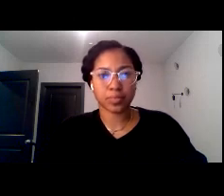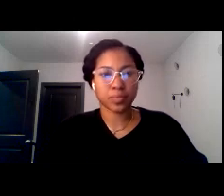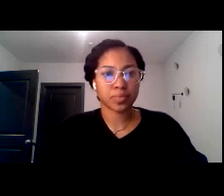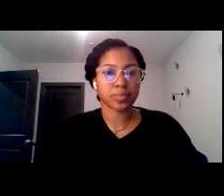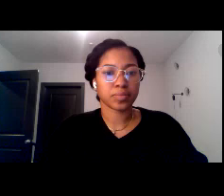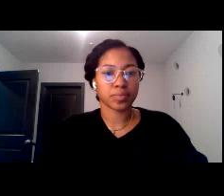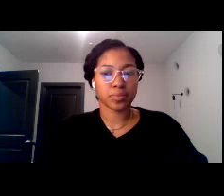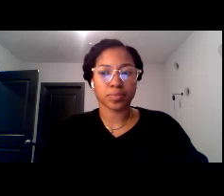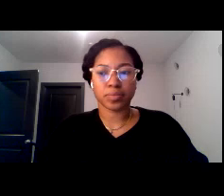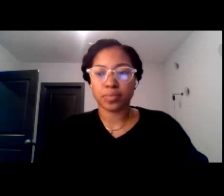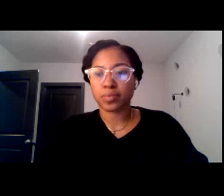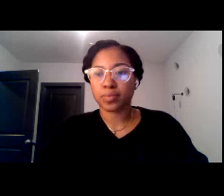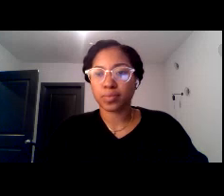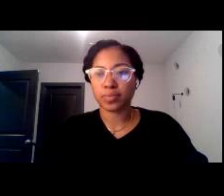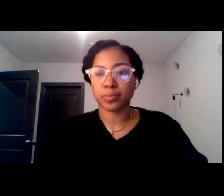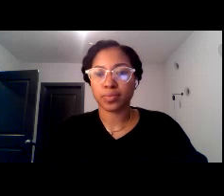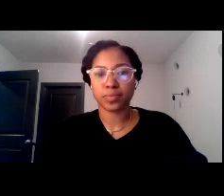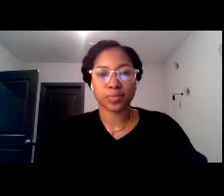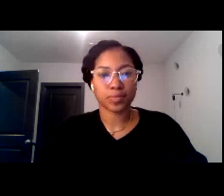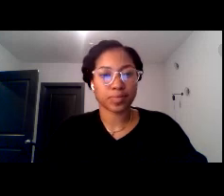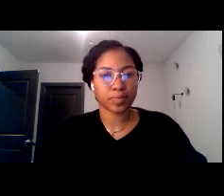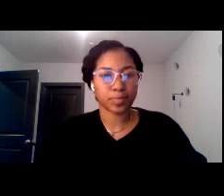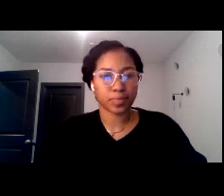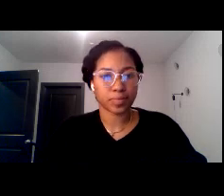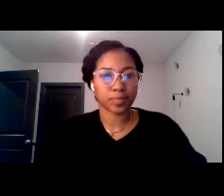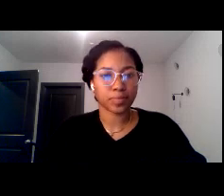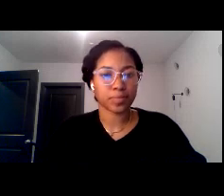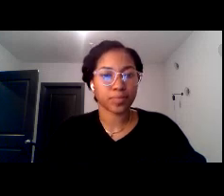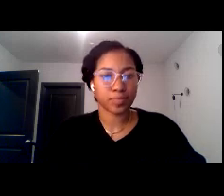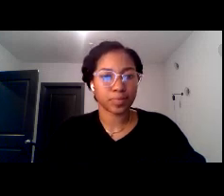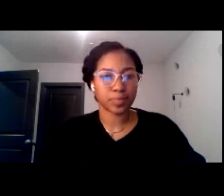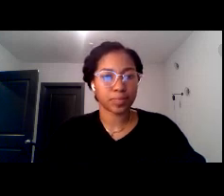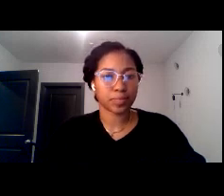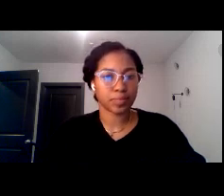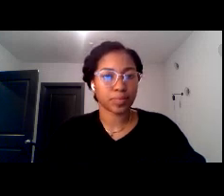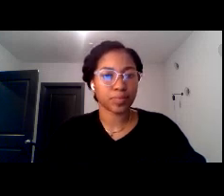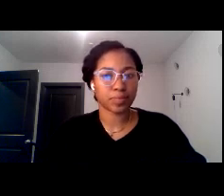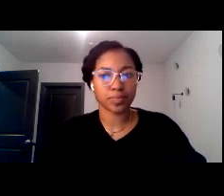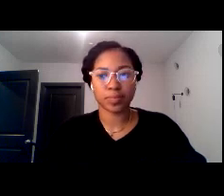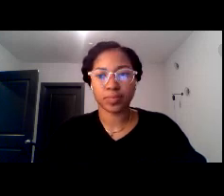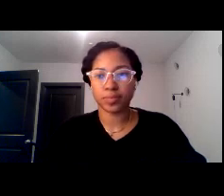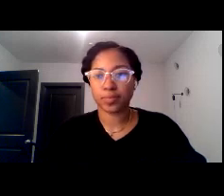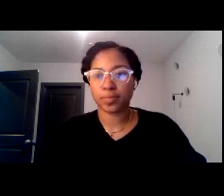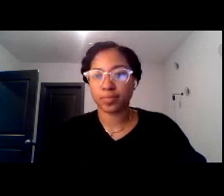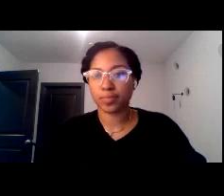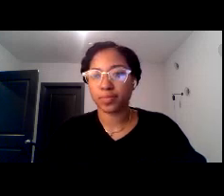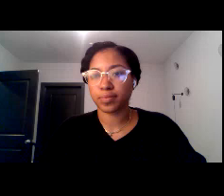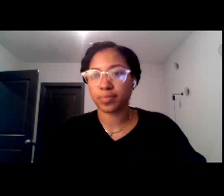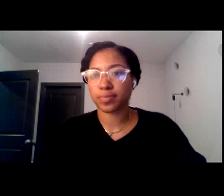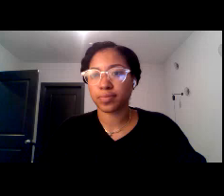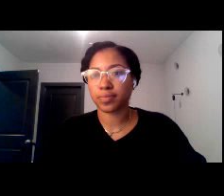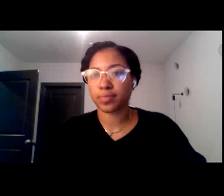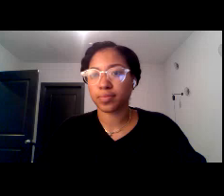this allows, big one. So make sure that you are doing your national criminal history